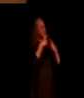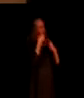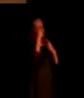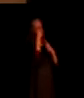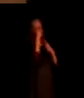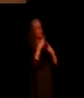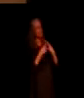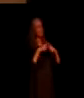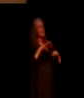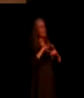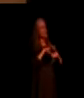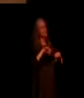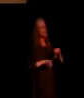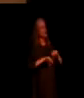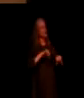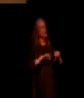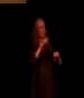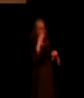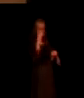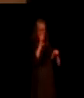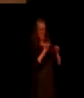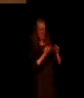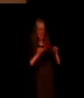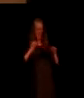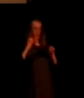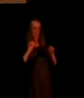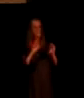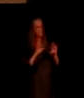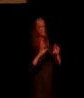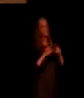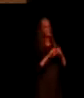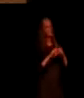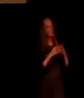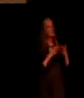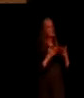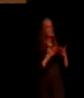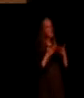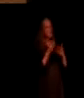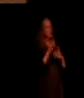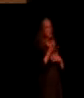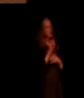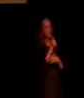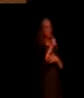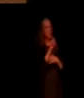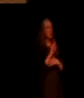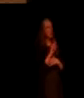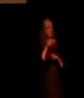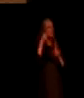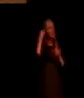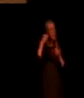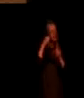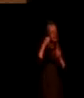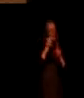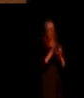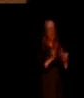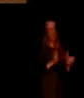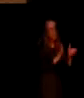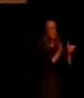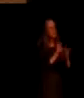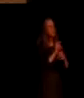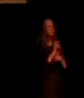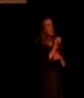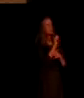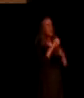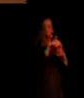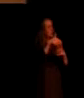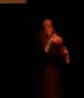way because of the Keeling curve and because Reagan pushed NASA to go find some big